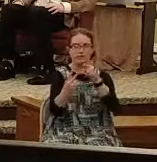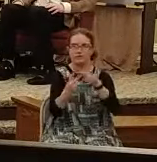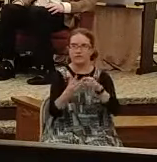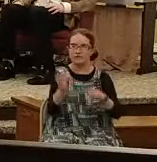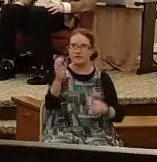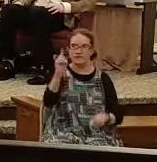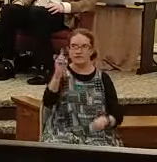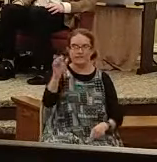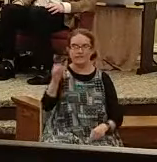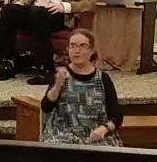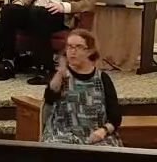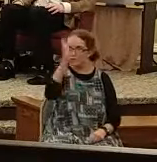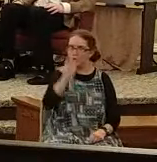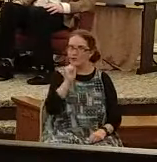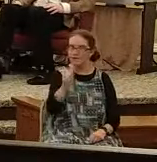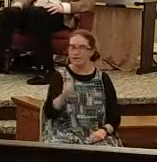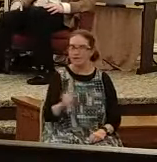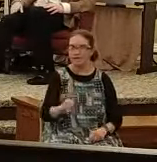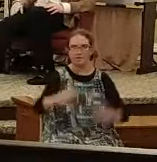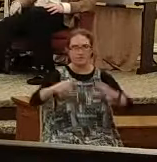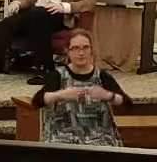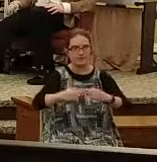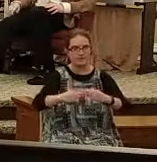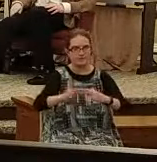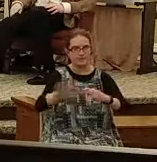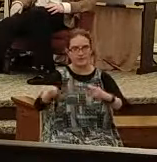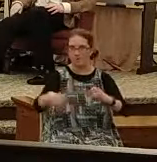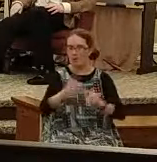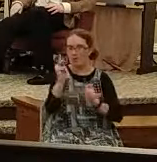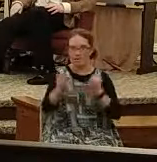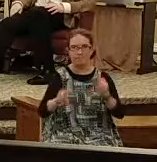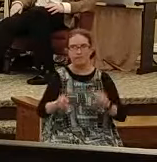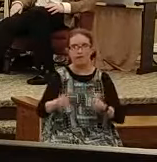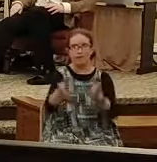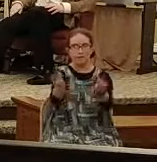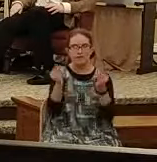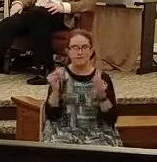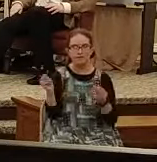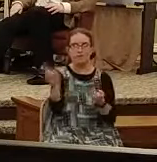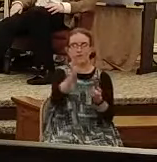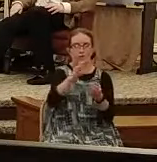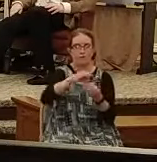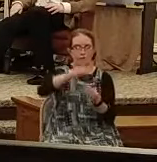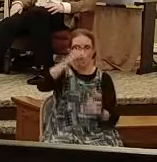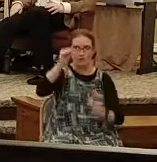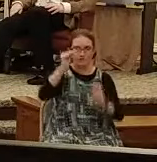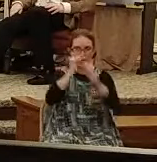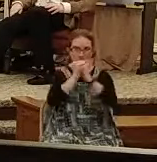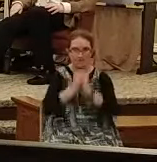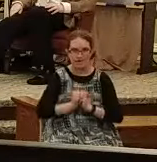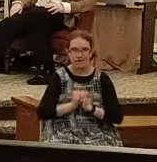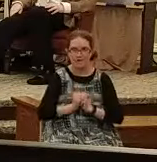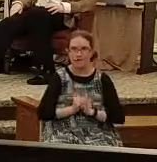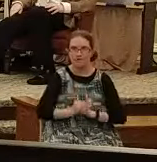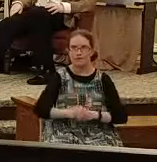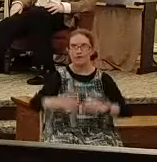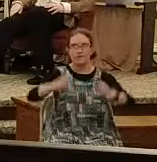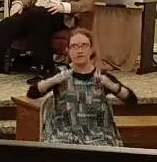Amen. God's just not going to protect just everybody. But if you've received the gift of the Holy Ghost, amen, there